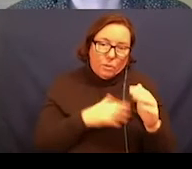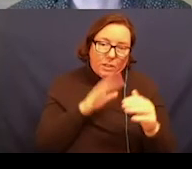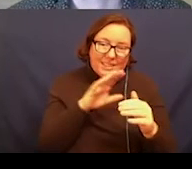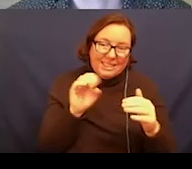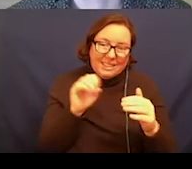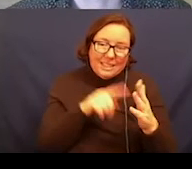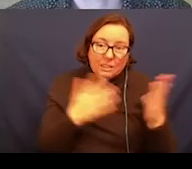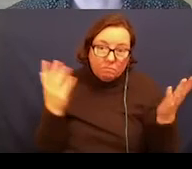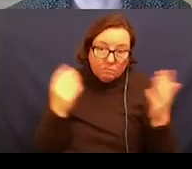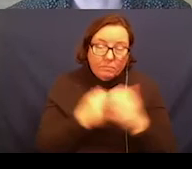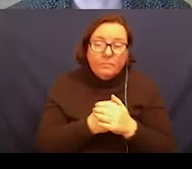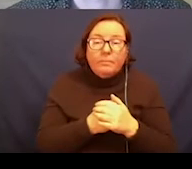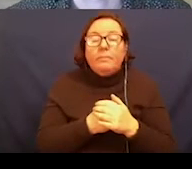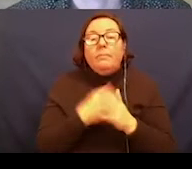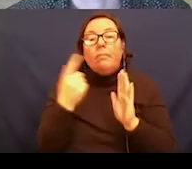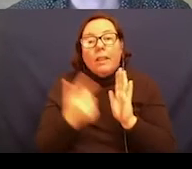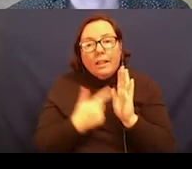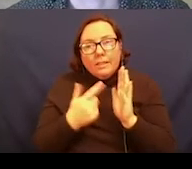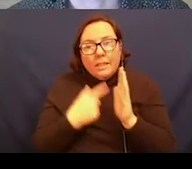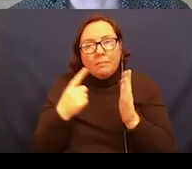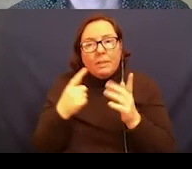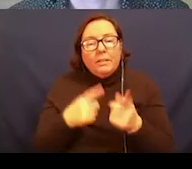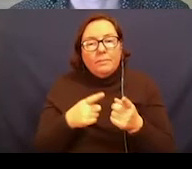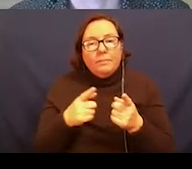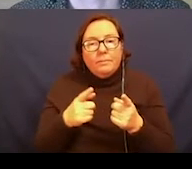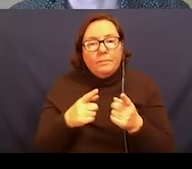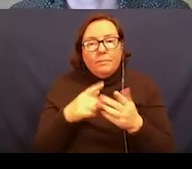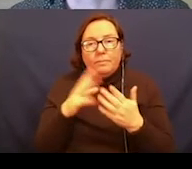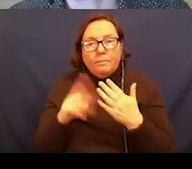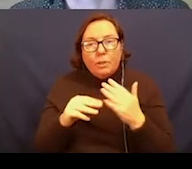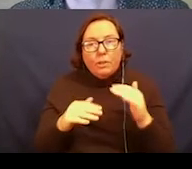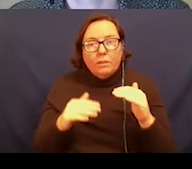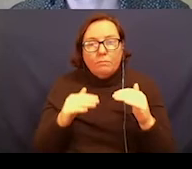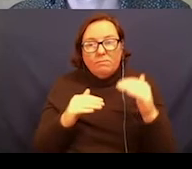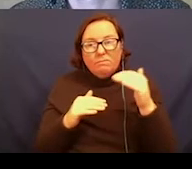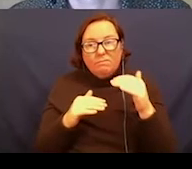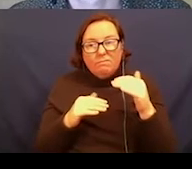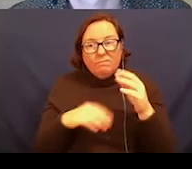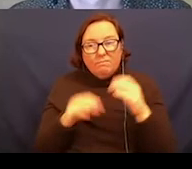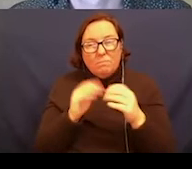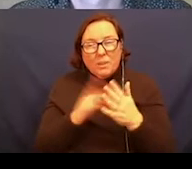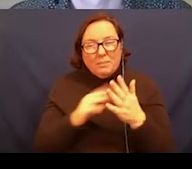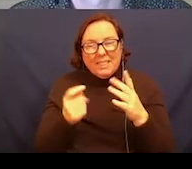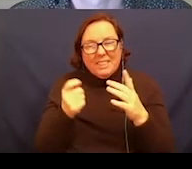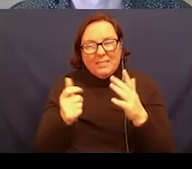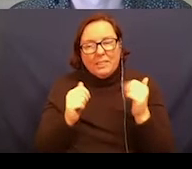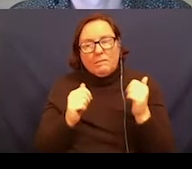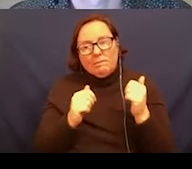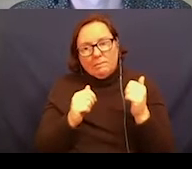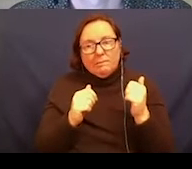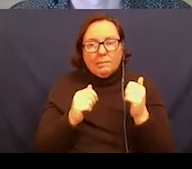There are some periods when the rates of the program may be above Eversource's rates,